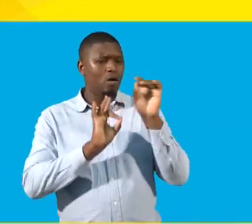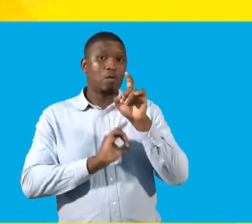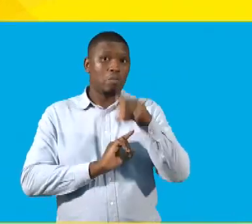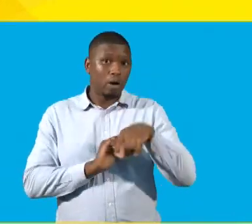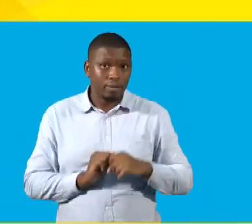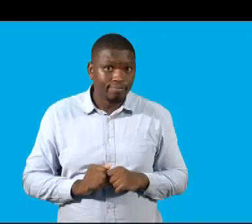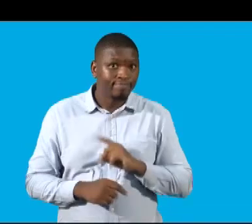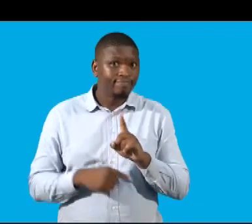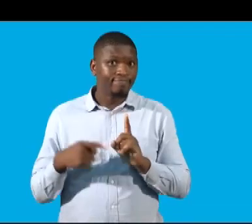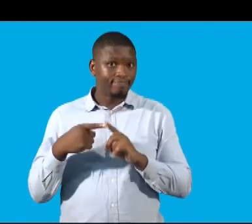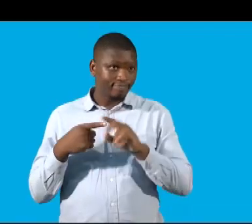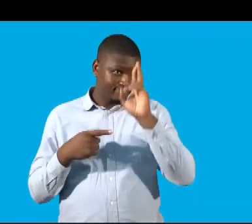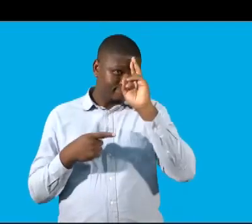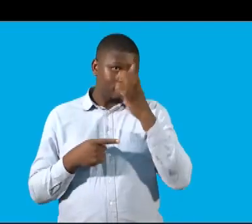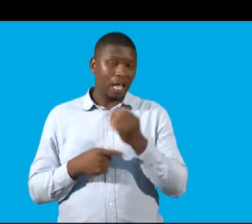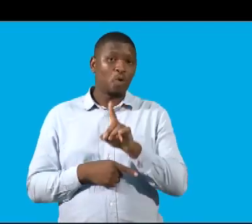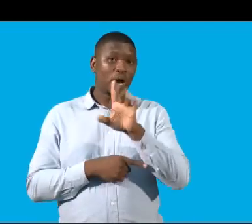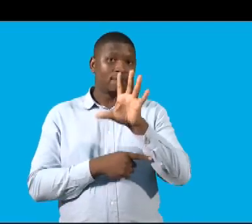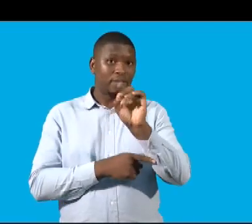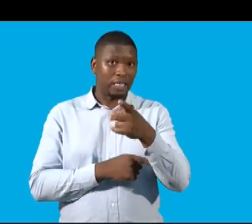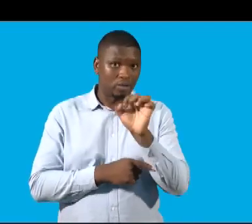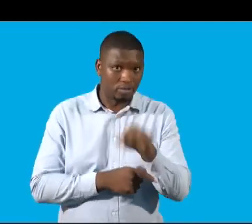the statement. So firstly, we know that there is